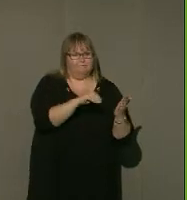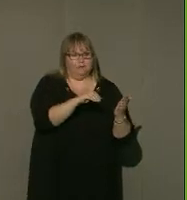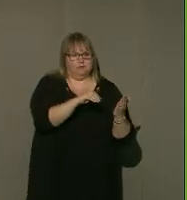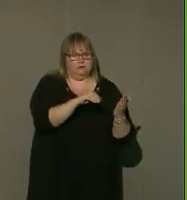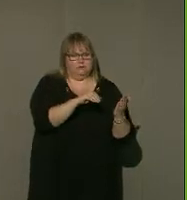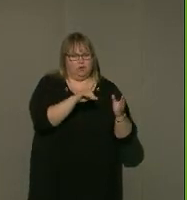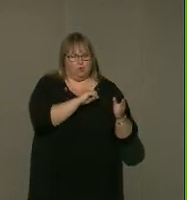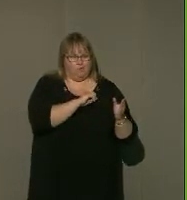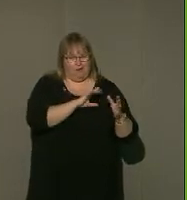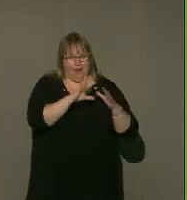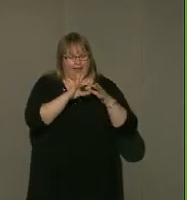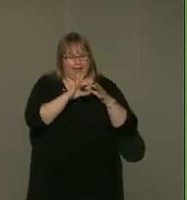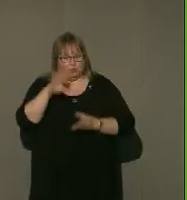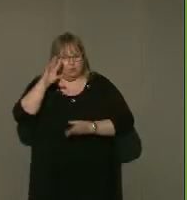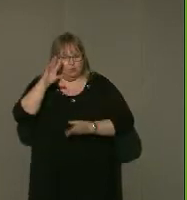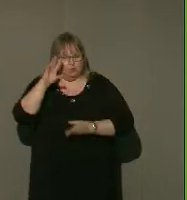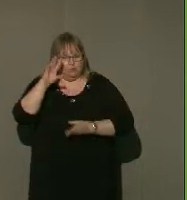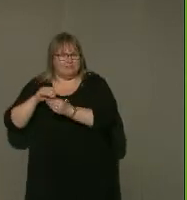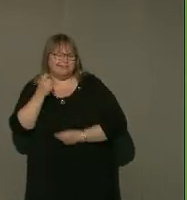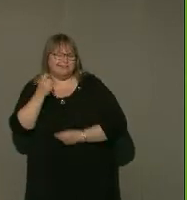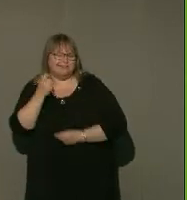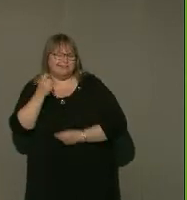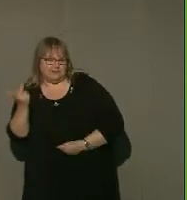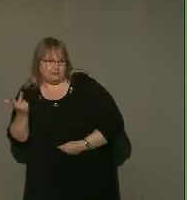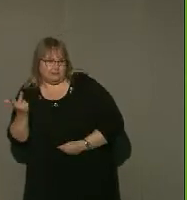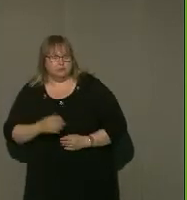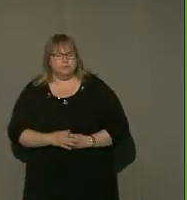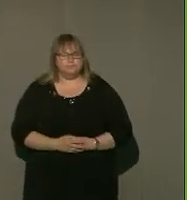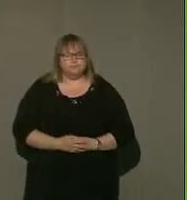plenaries. There were also some